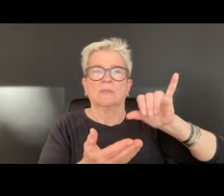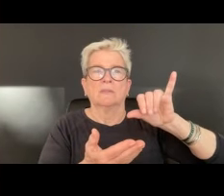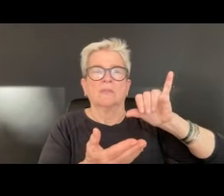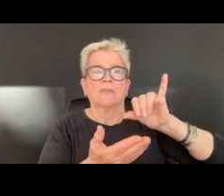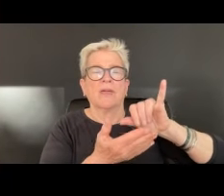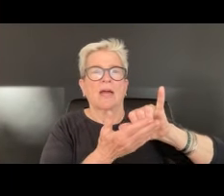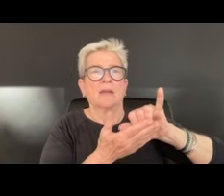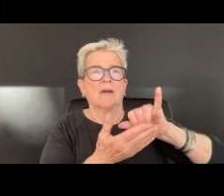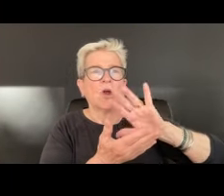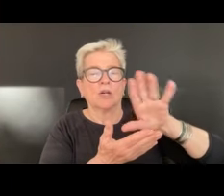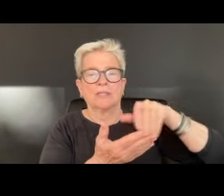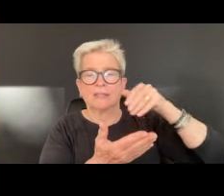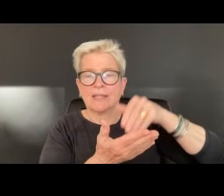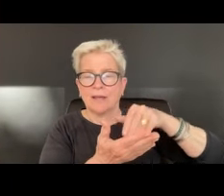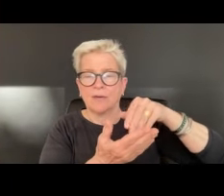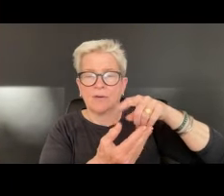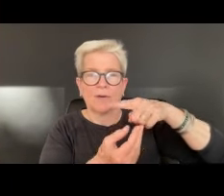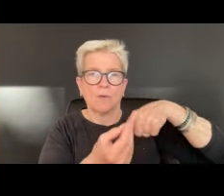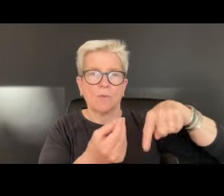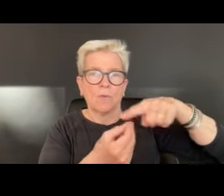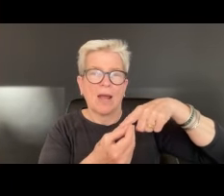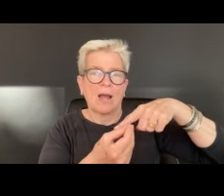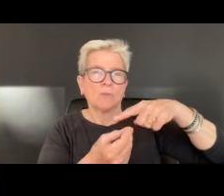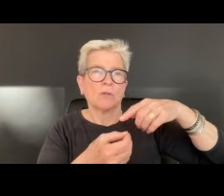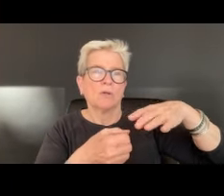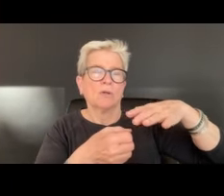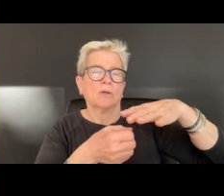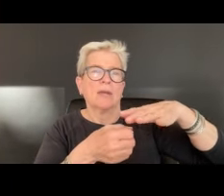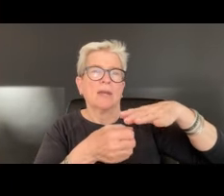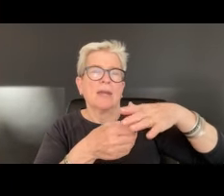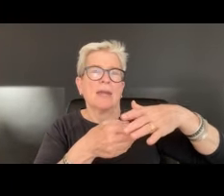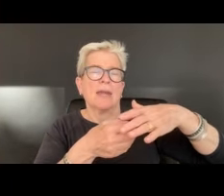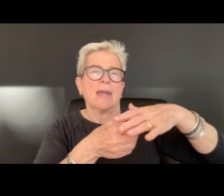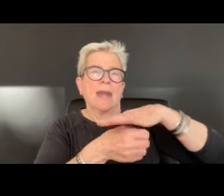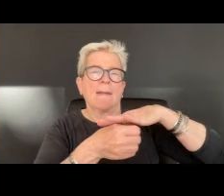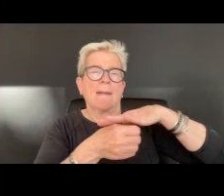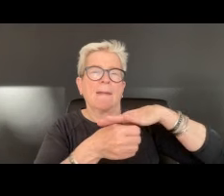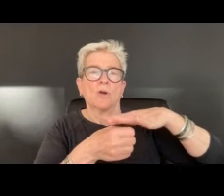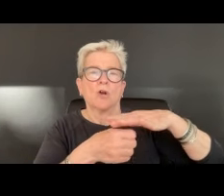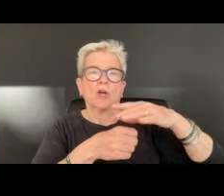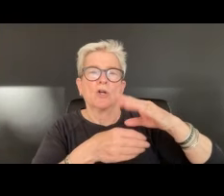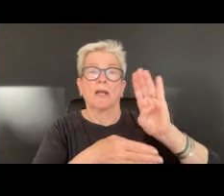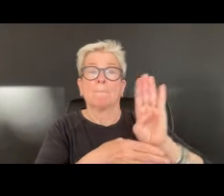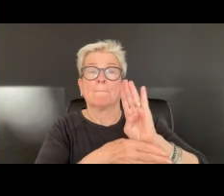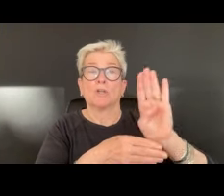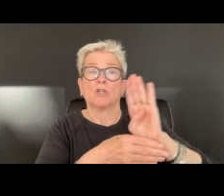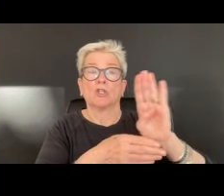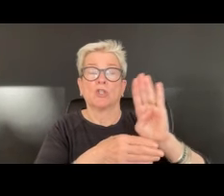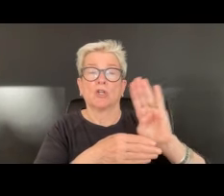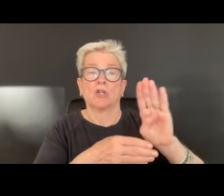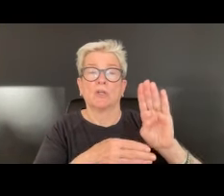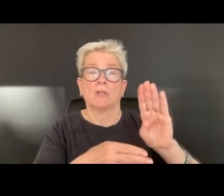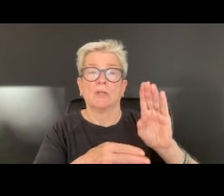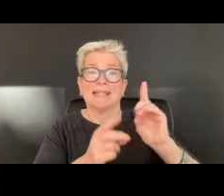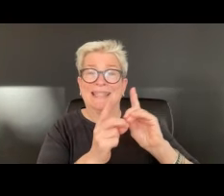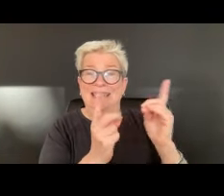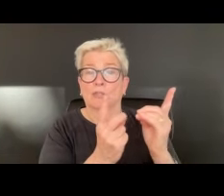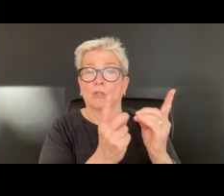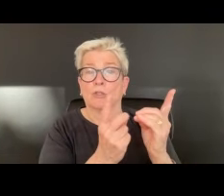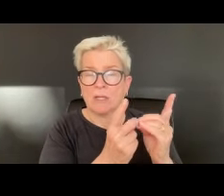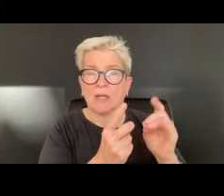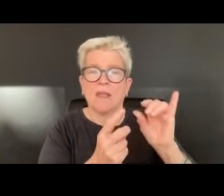centered around neighborhood commercial districts, that concept